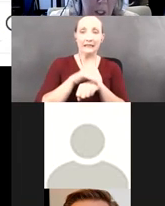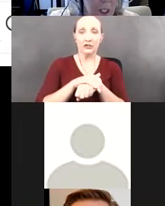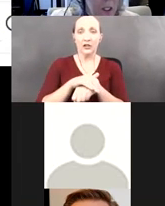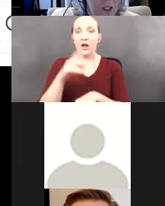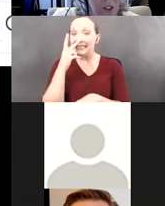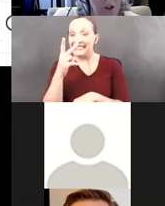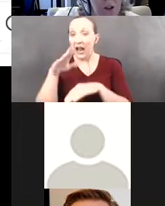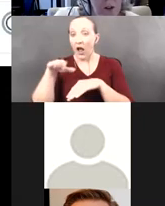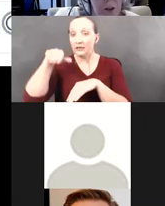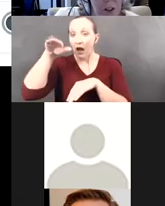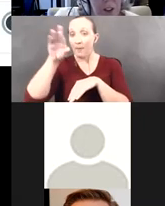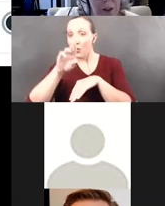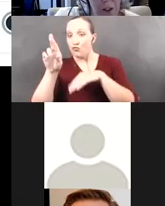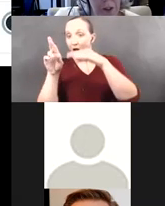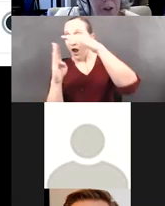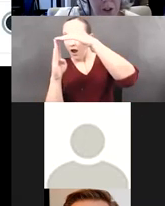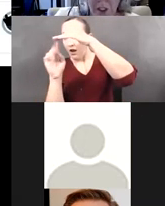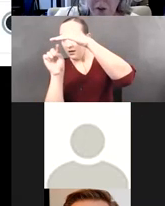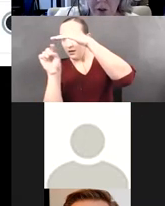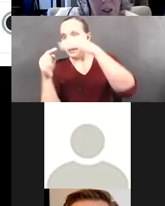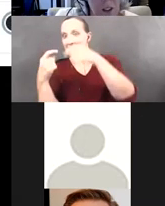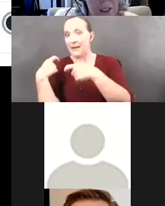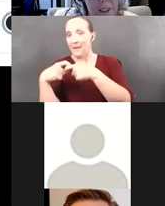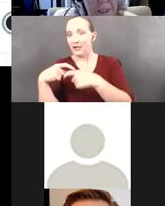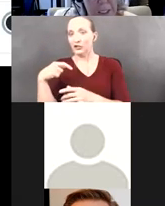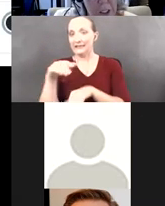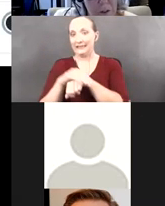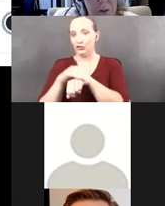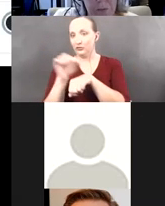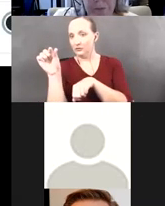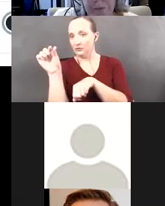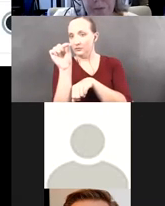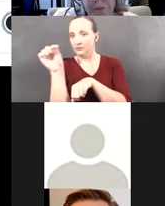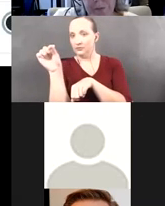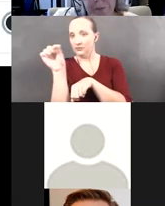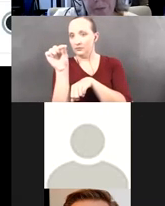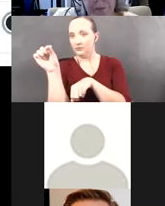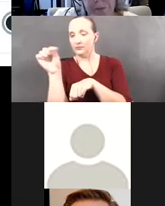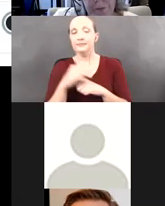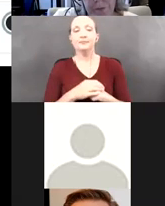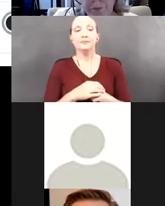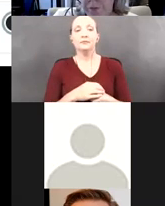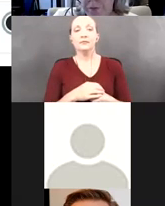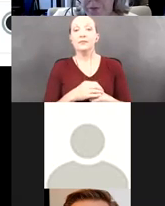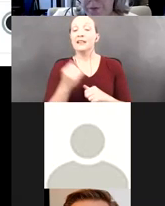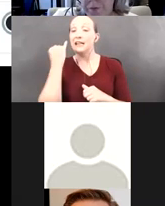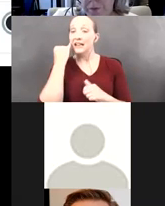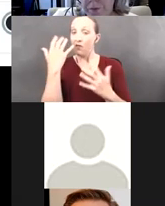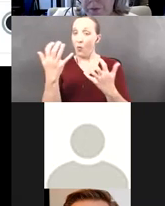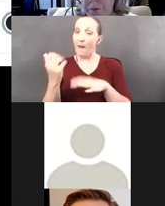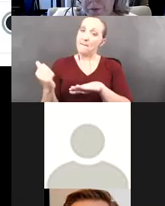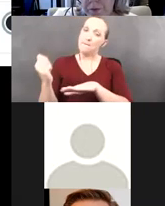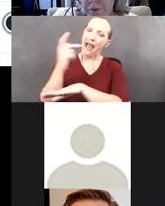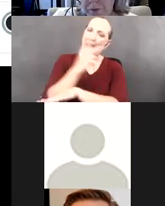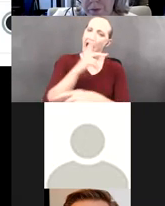switch on the top haciéndole right-hand clic side of a the ese screen. interruptor que está arriba de la In página a order la to mano get derecha. back to the other resources, Para volver a los